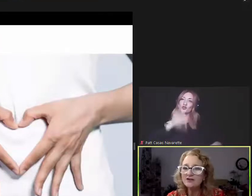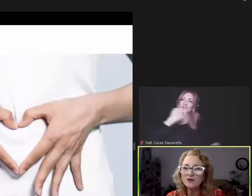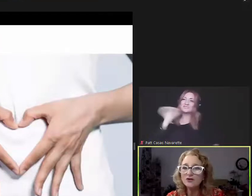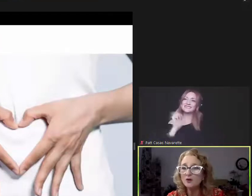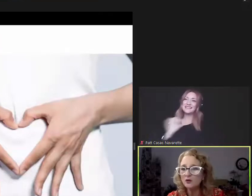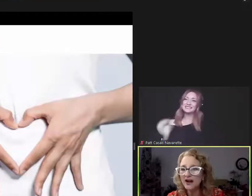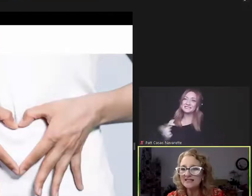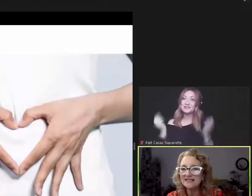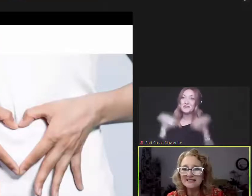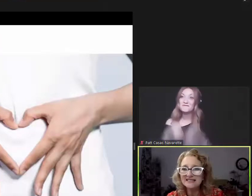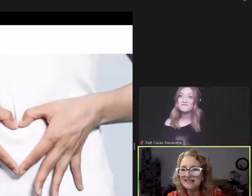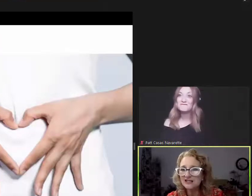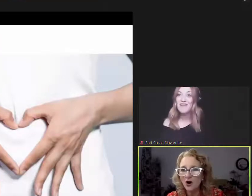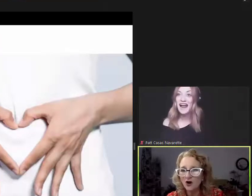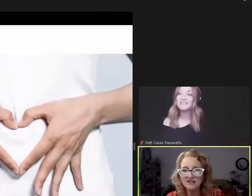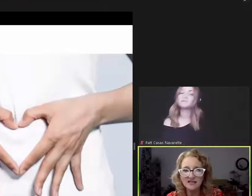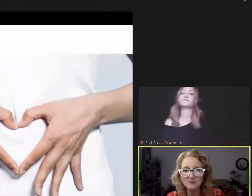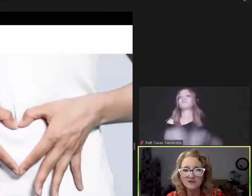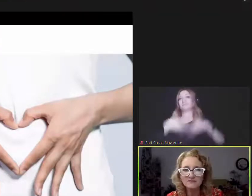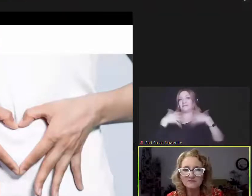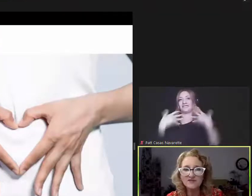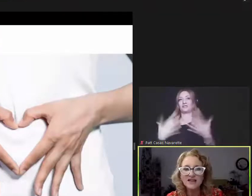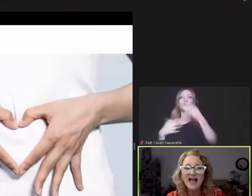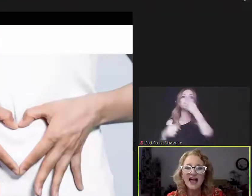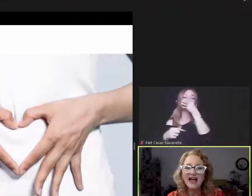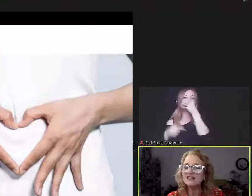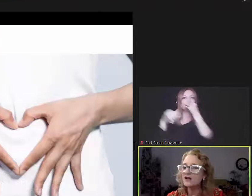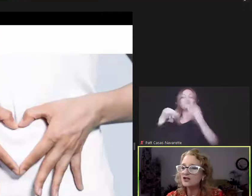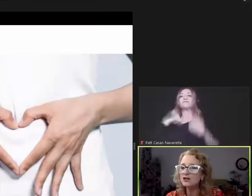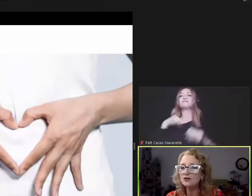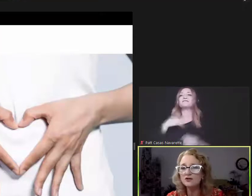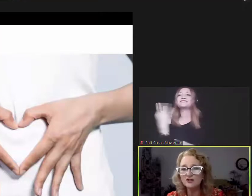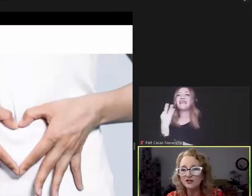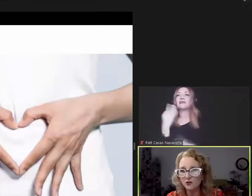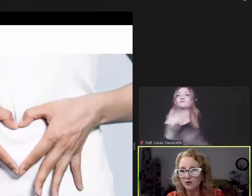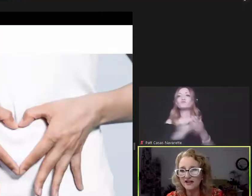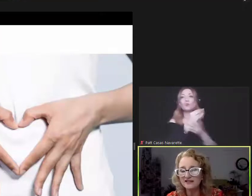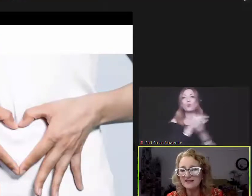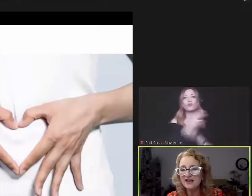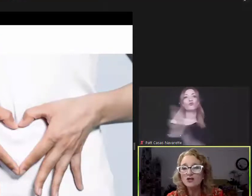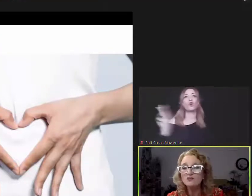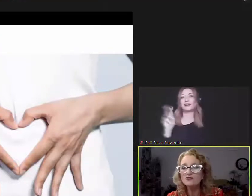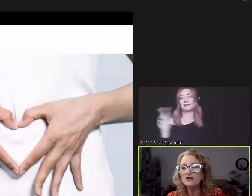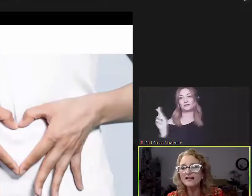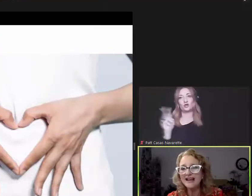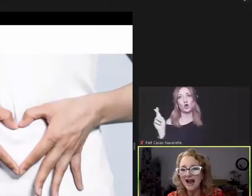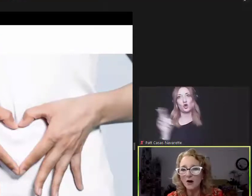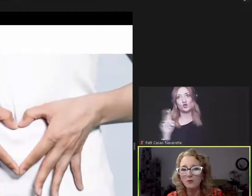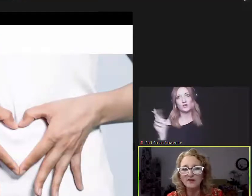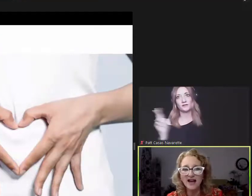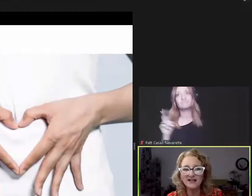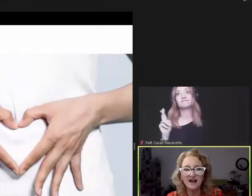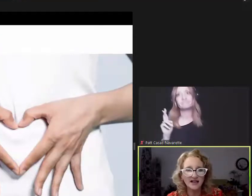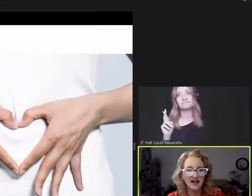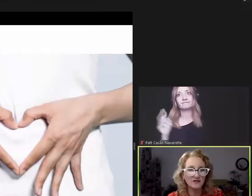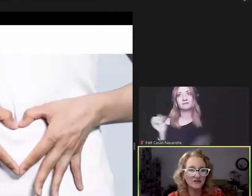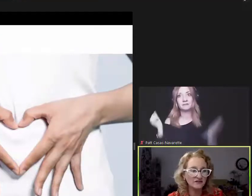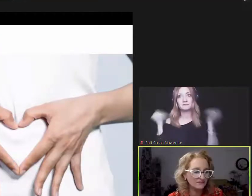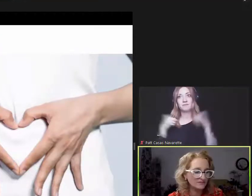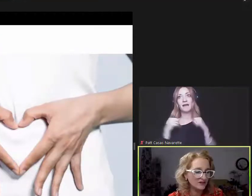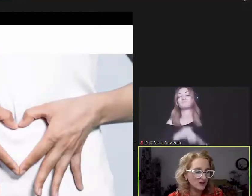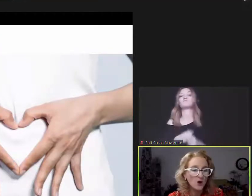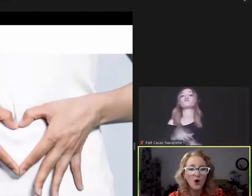gave you those great detox tips, and use Restorex to really help with that gut